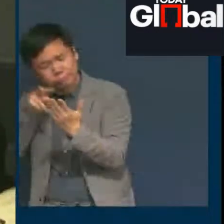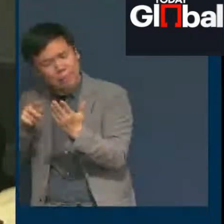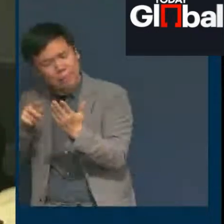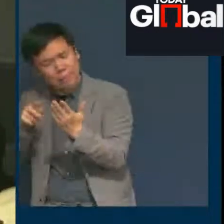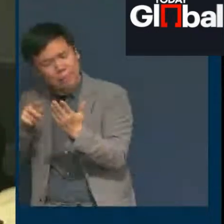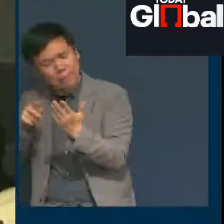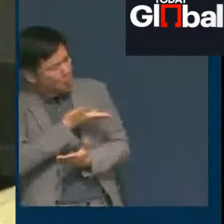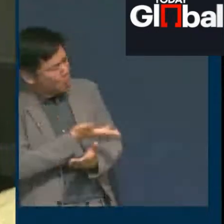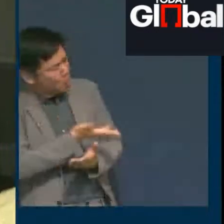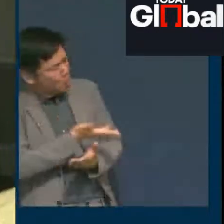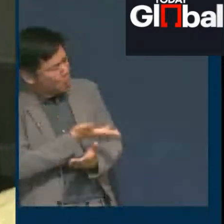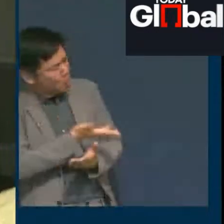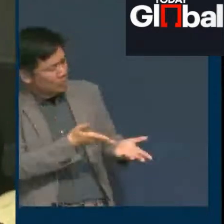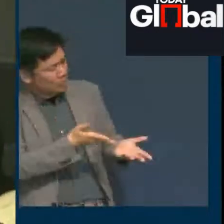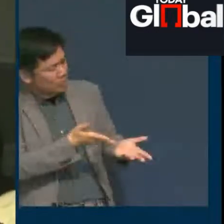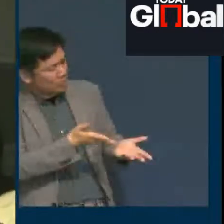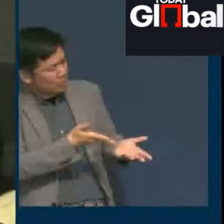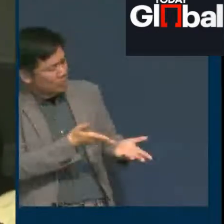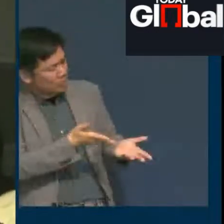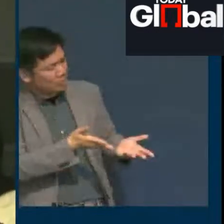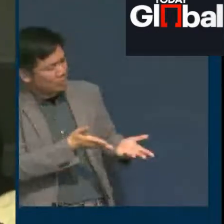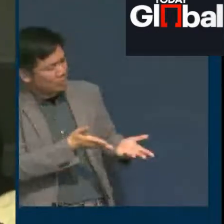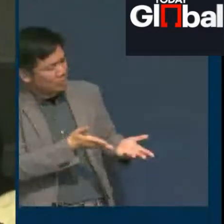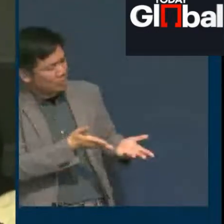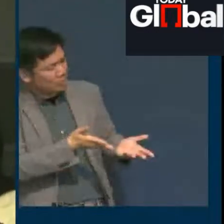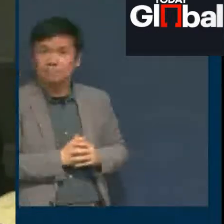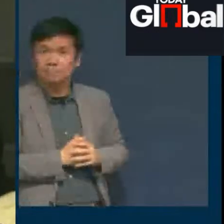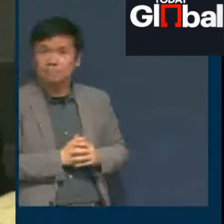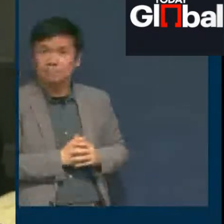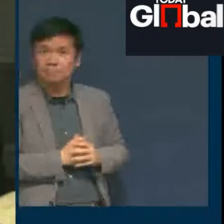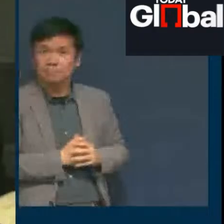this is very important for the work of